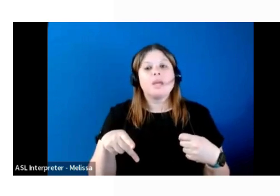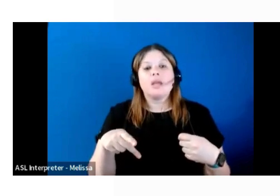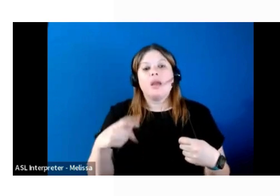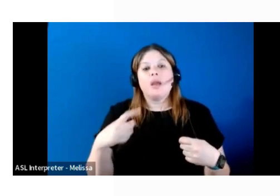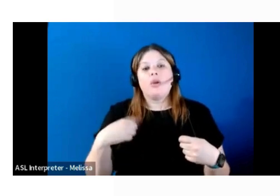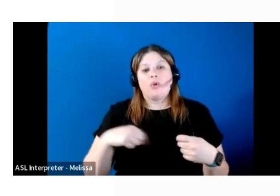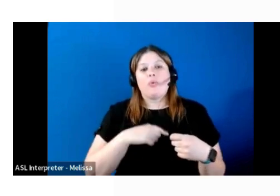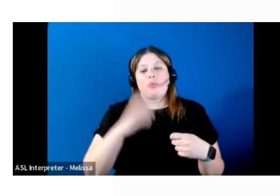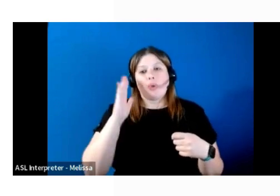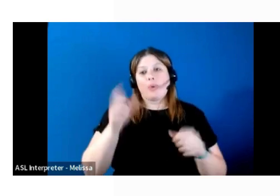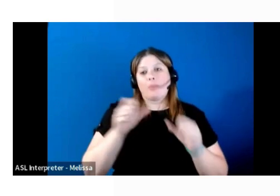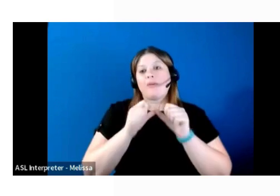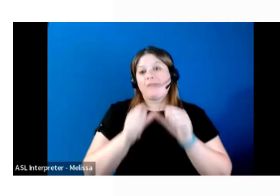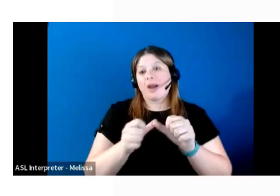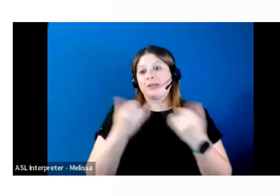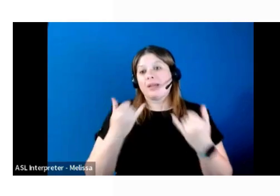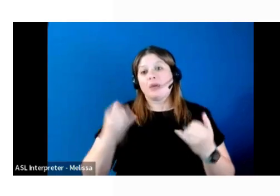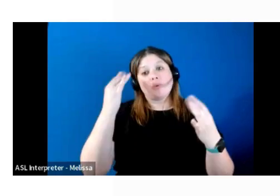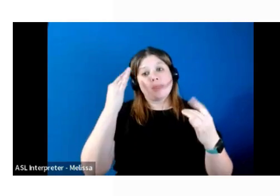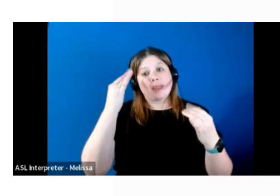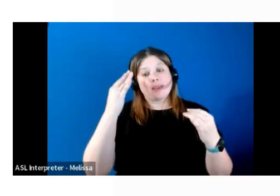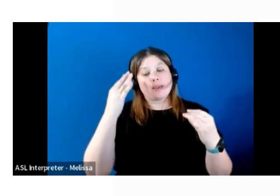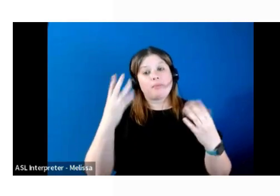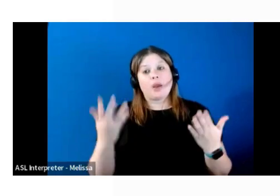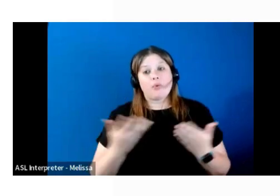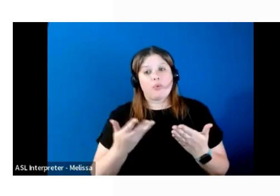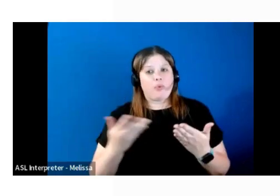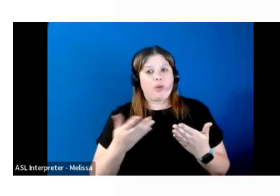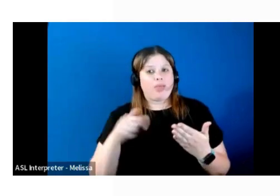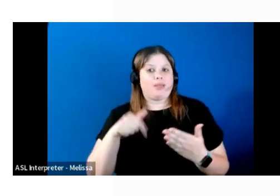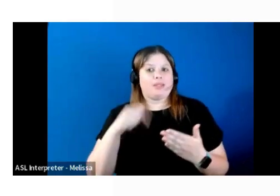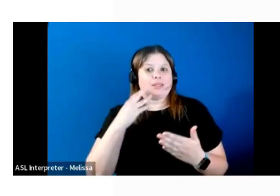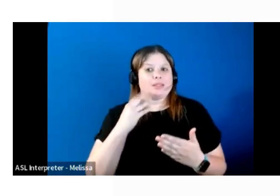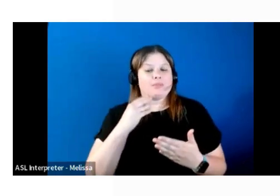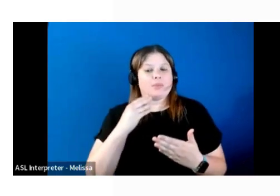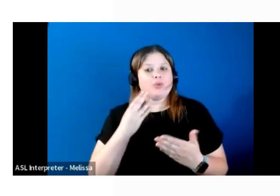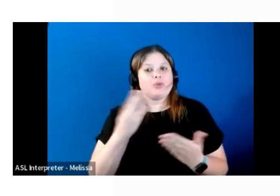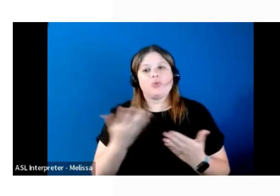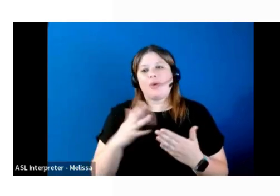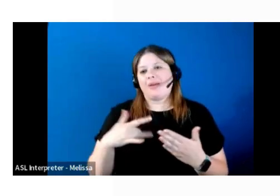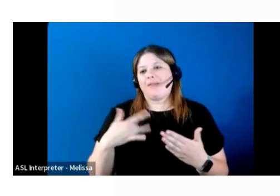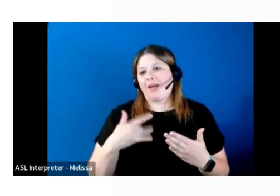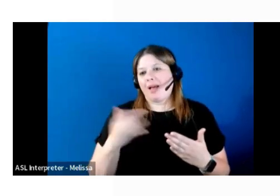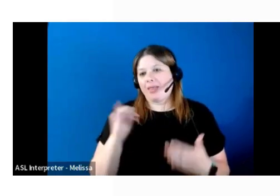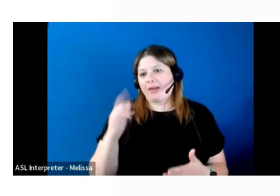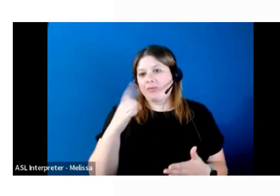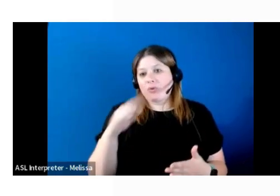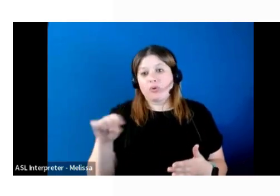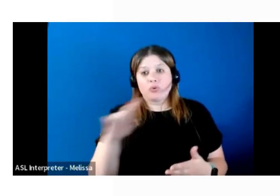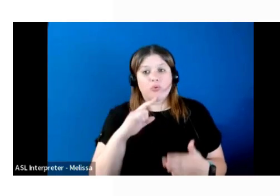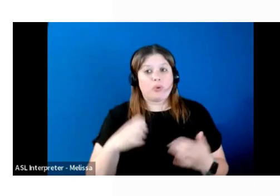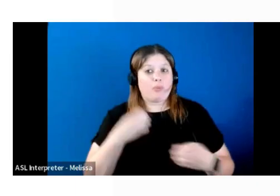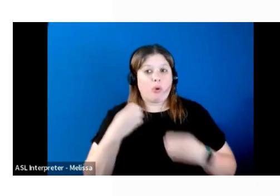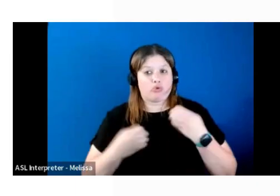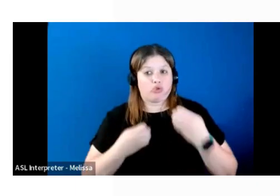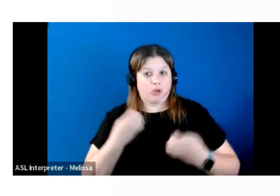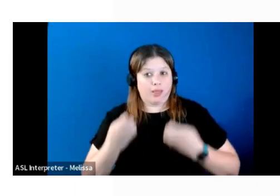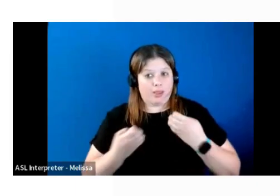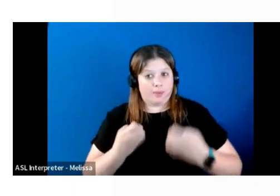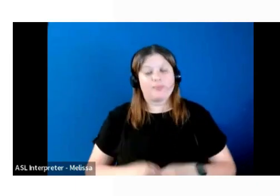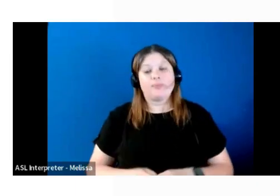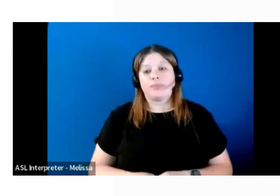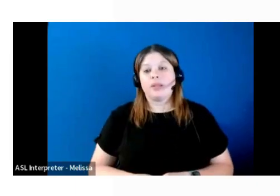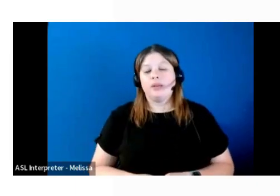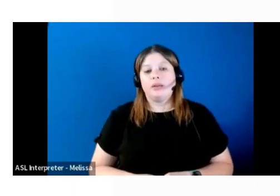on to thinking about what this experience felt like for you emotionally. And I'm